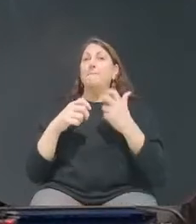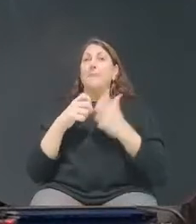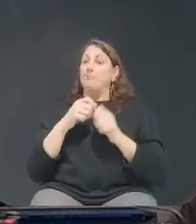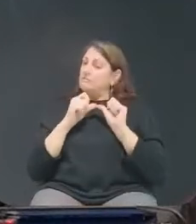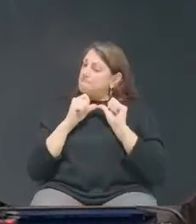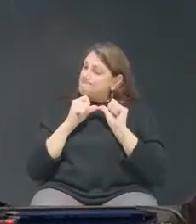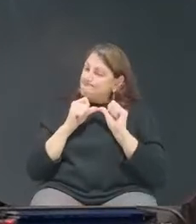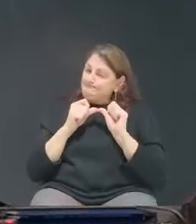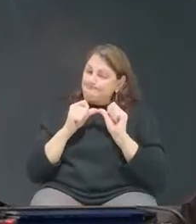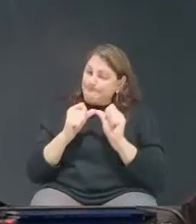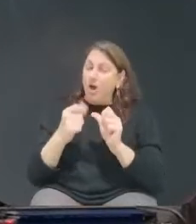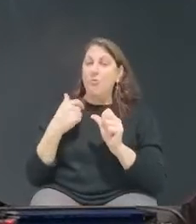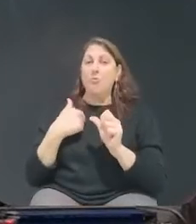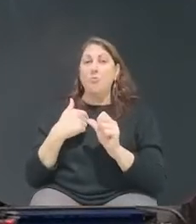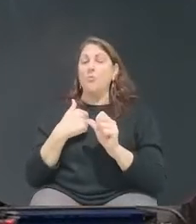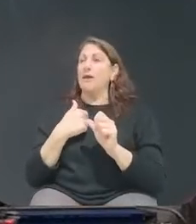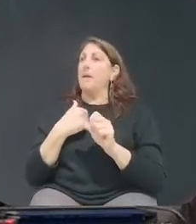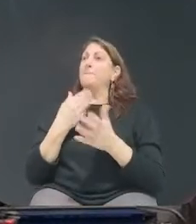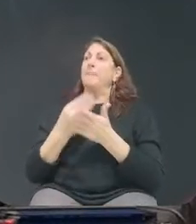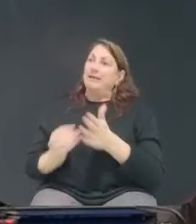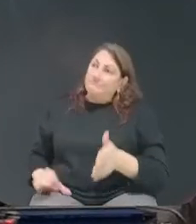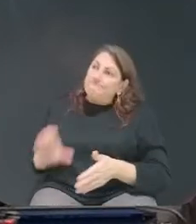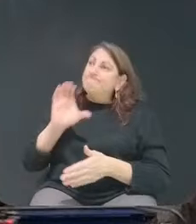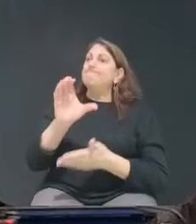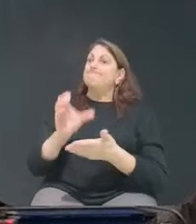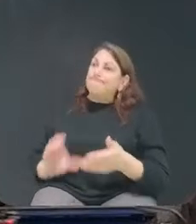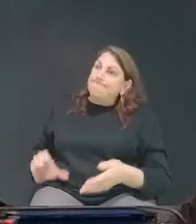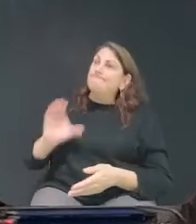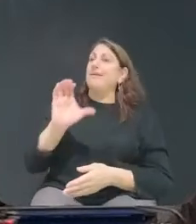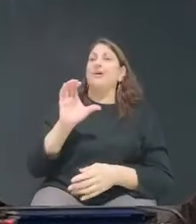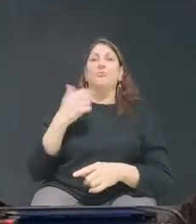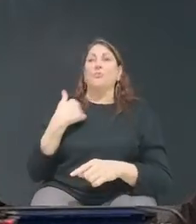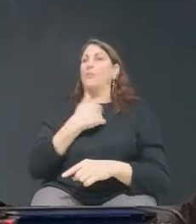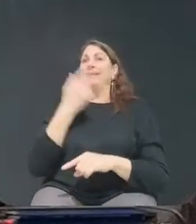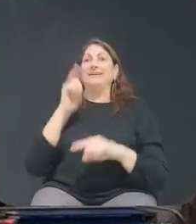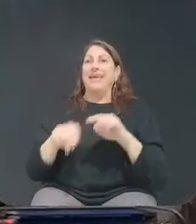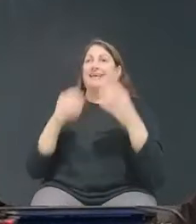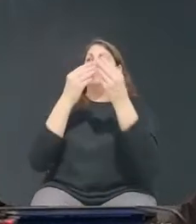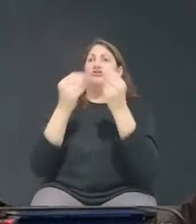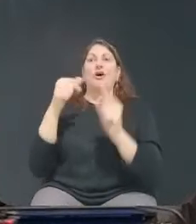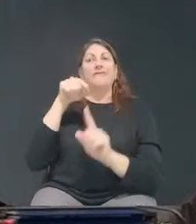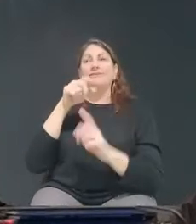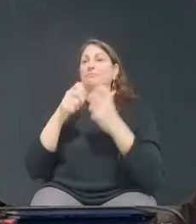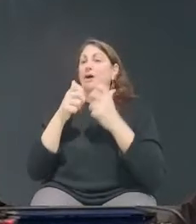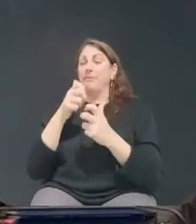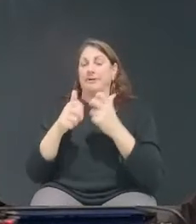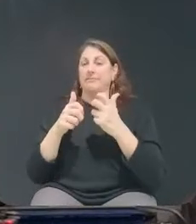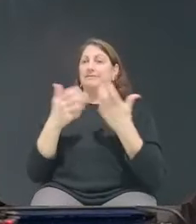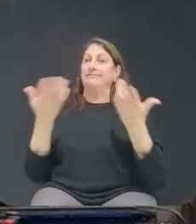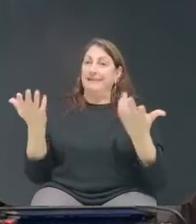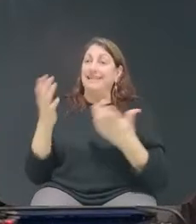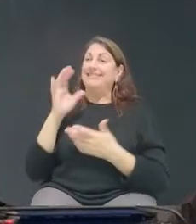can't seem, no matter how much money we spend, we can't seem to solve it. So. That's kind of